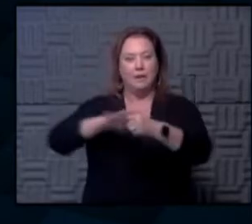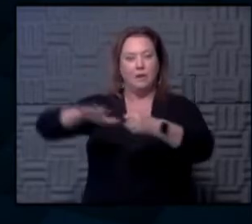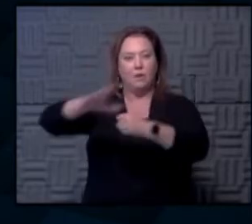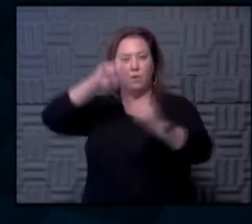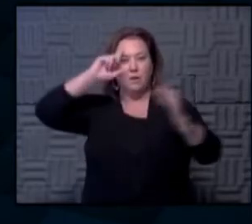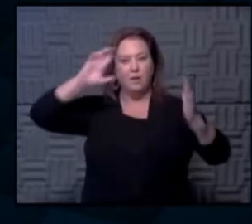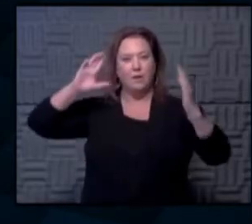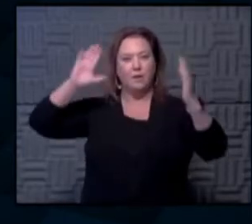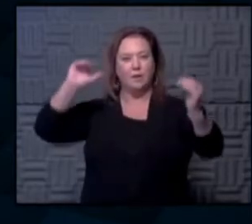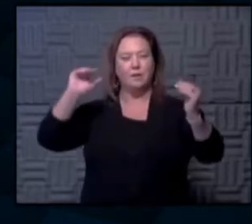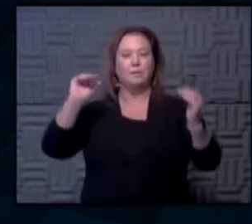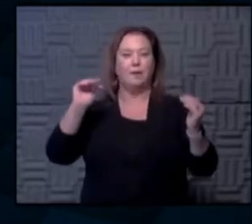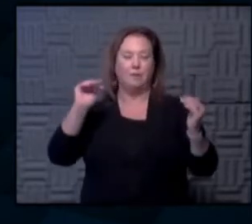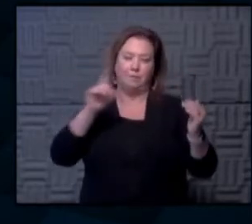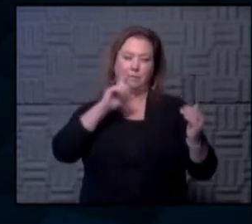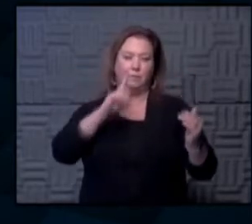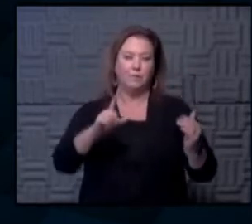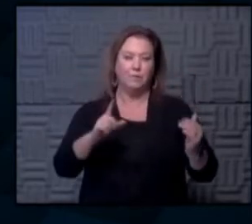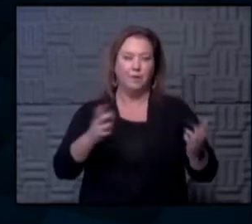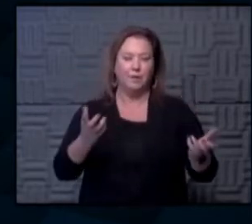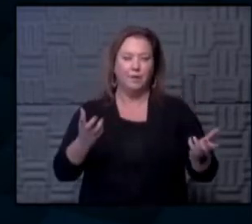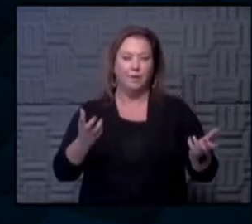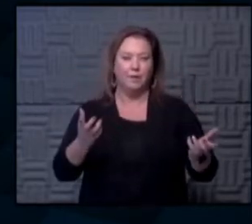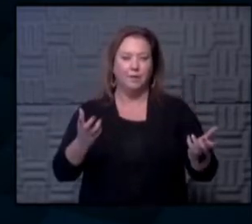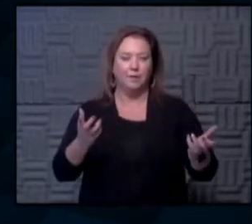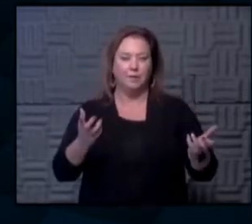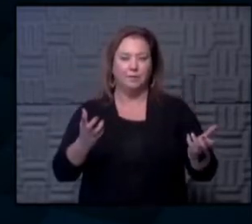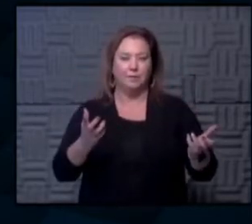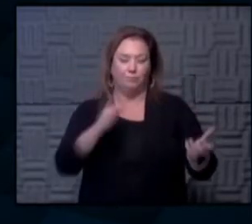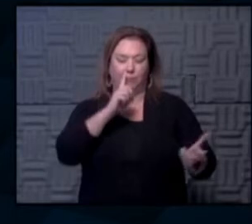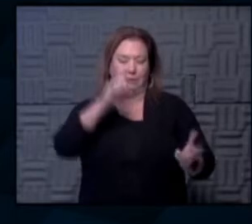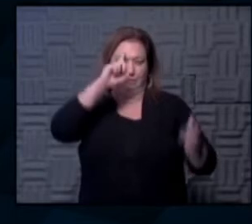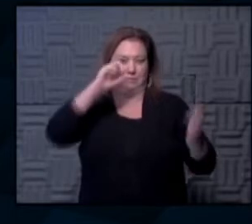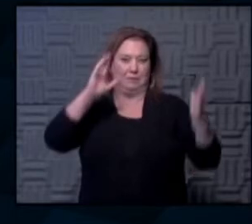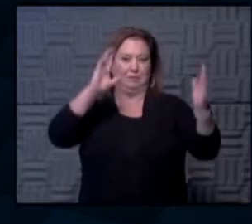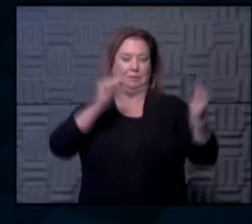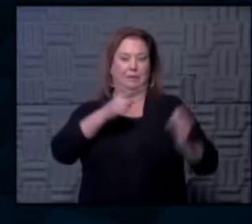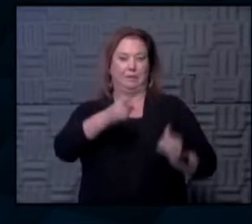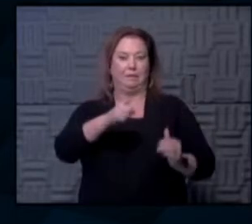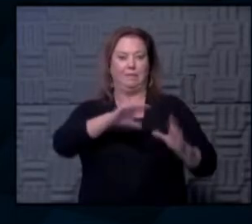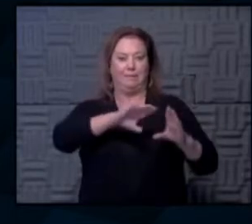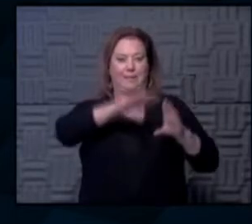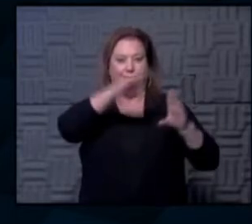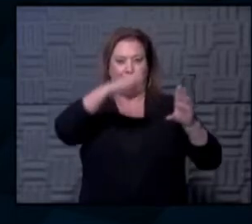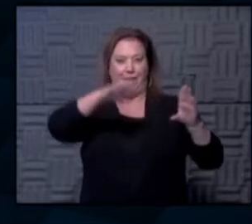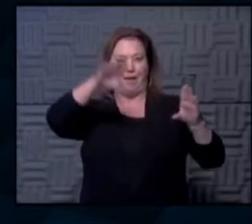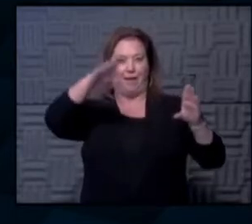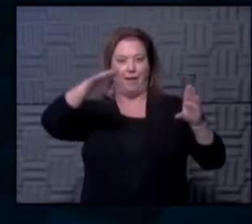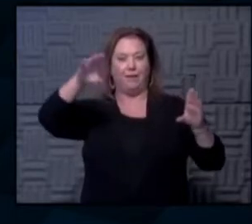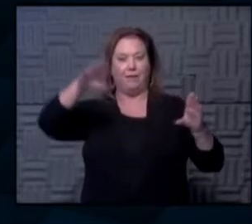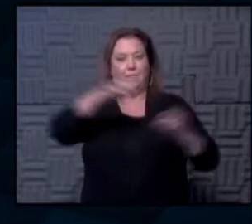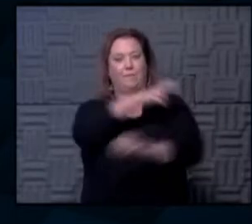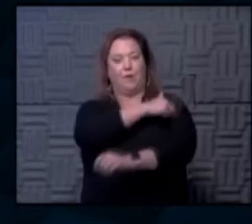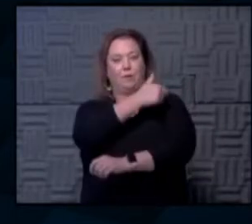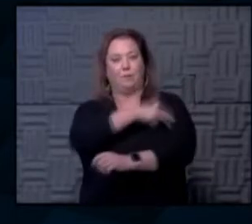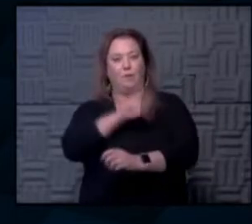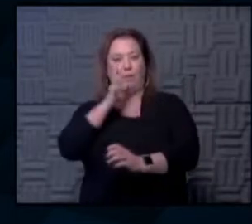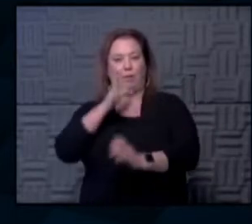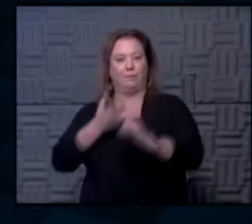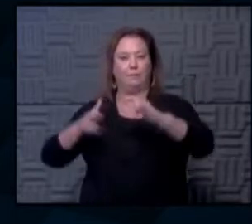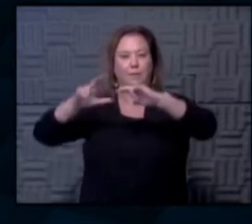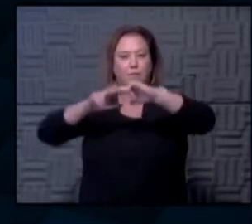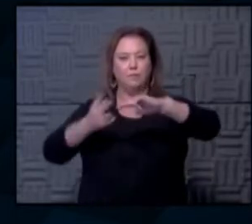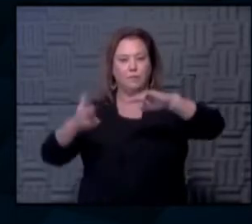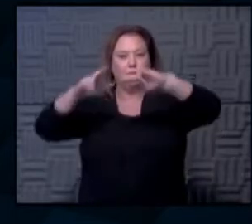expect, really without any doubt, that the line or the curve of the line for those in the hospital will increase as